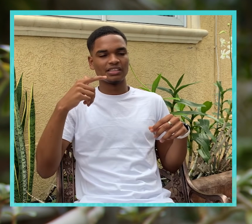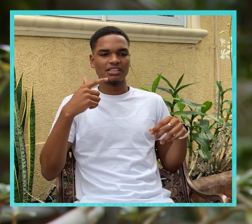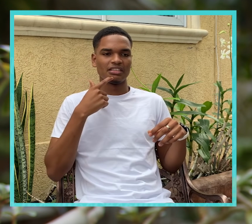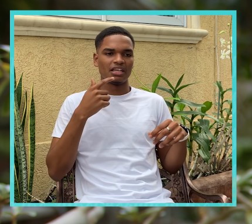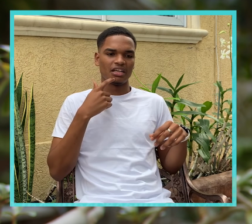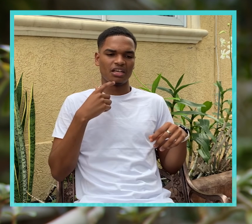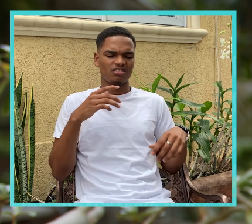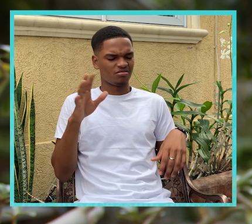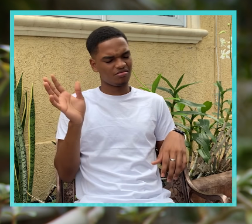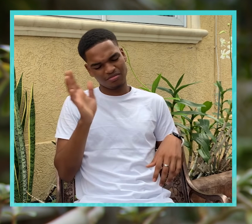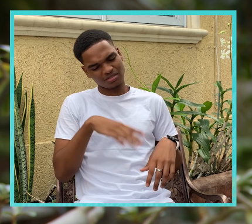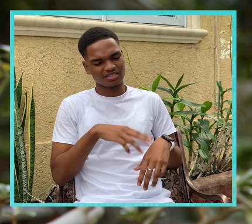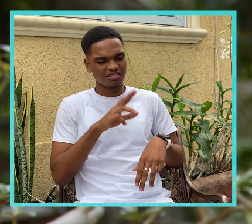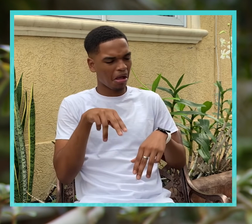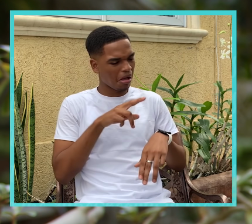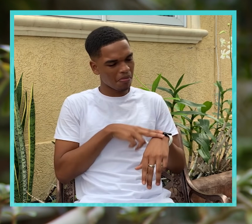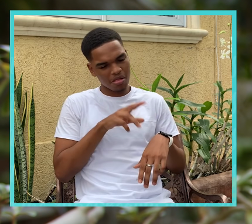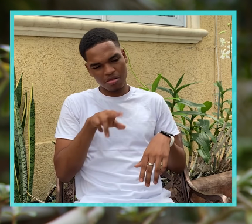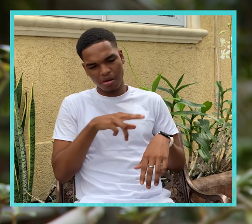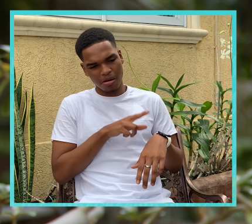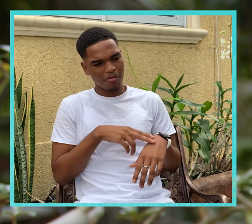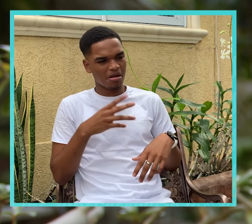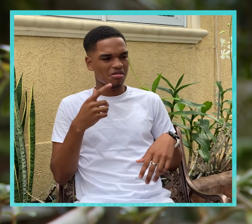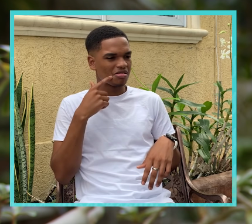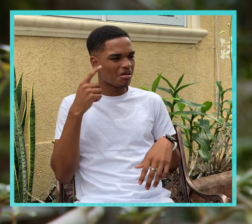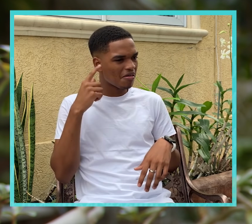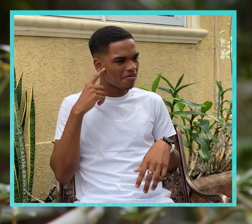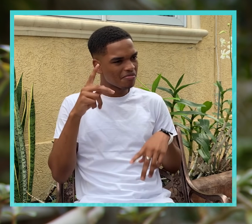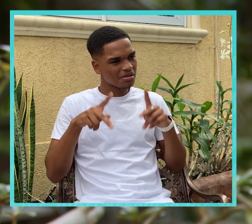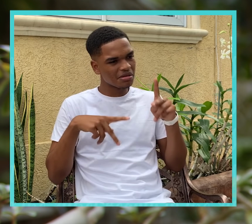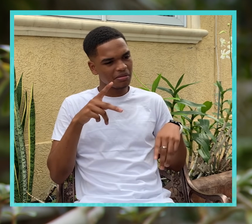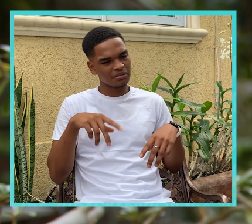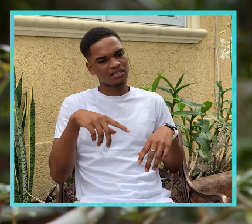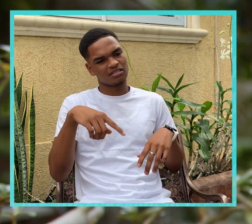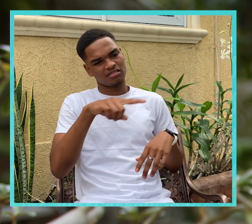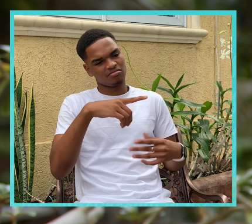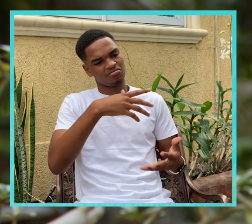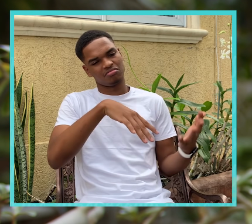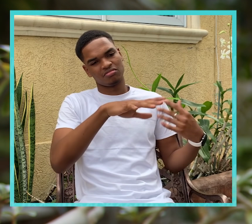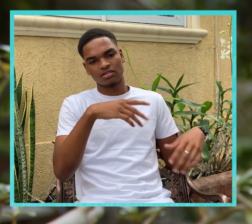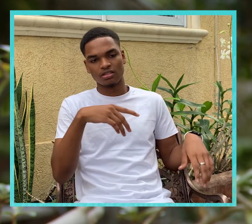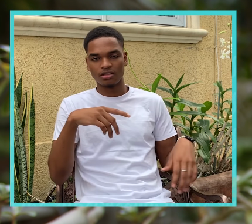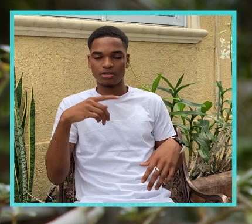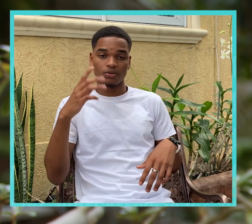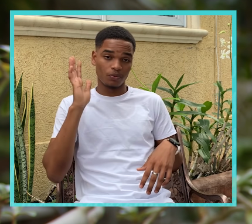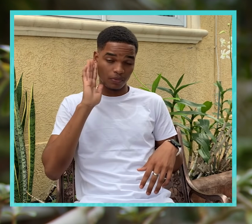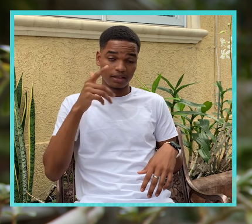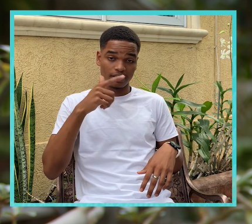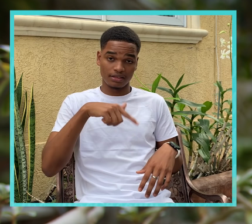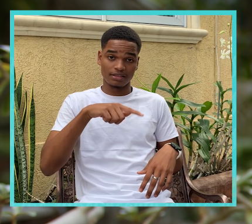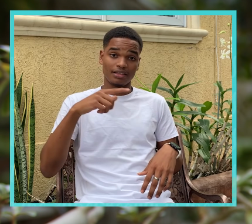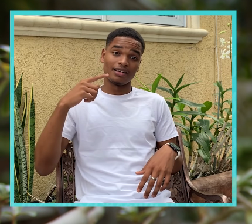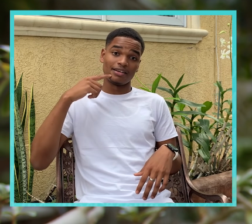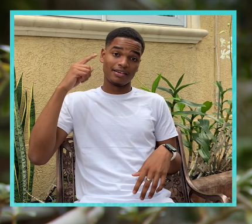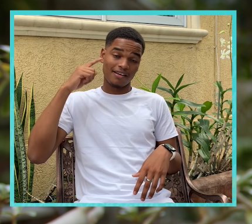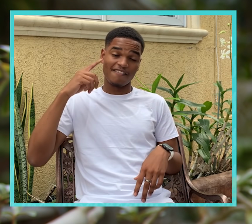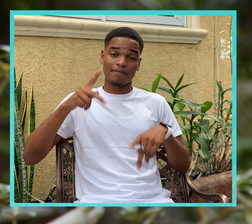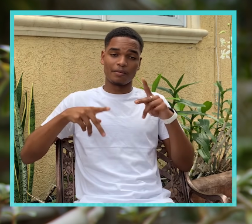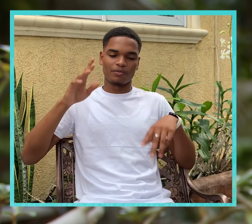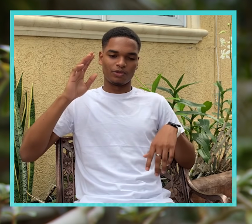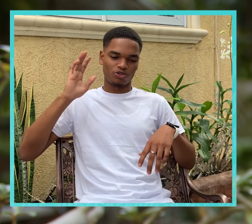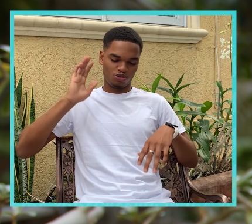it's quite normal, you know, for deaf people to be around, that child will grow up into an adult and then repeat the same